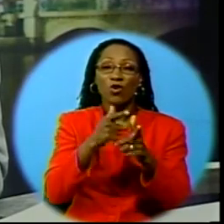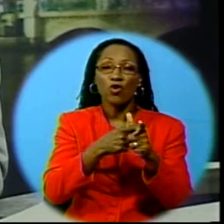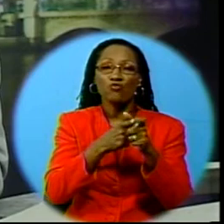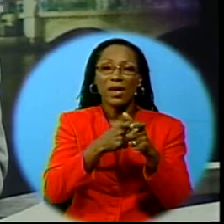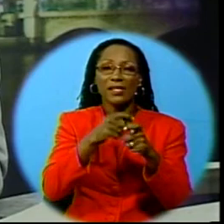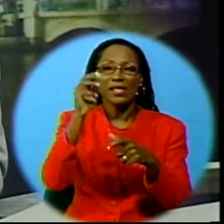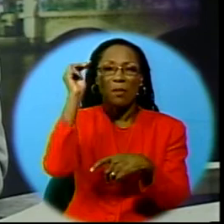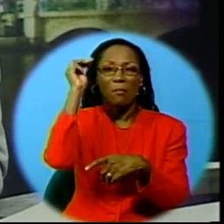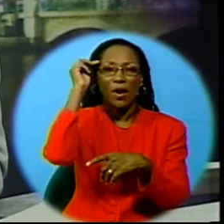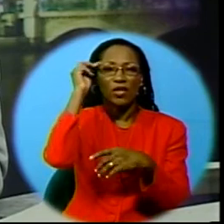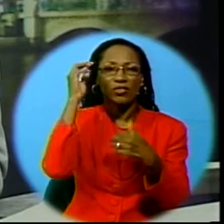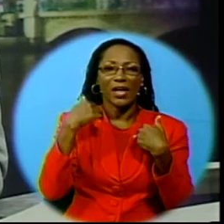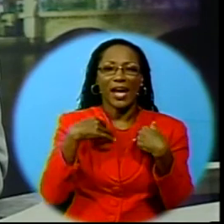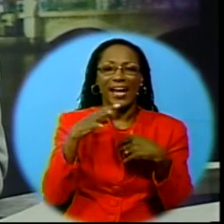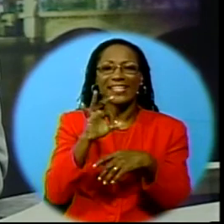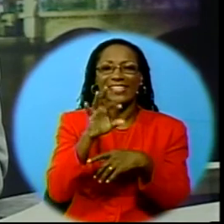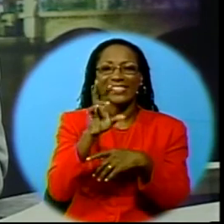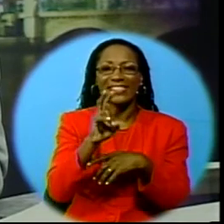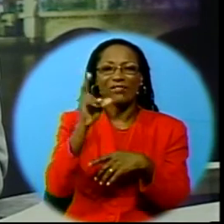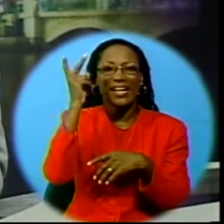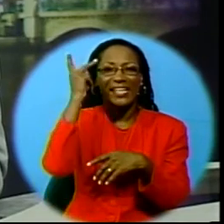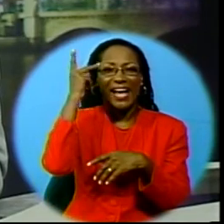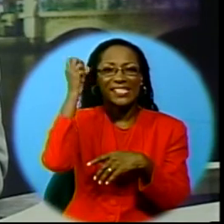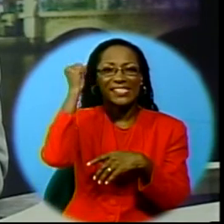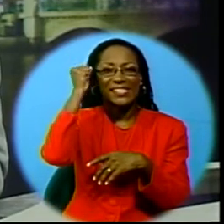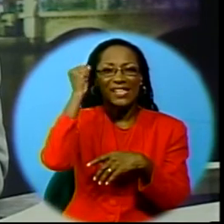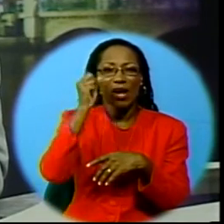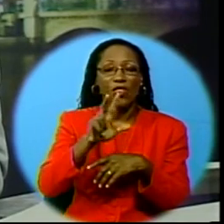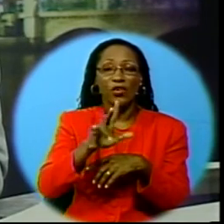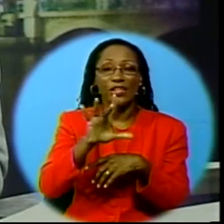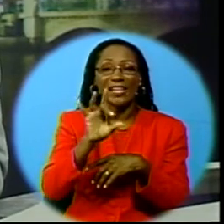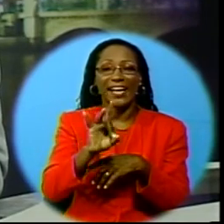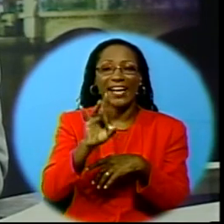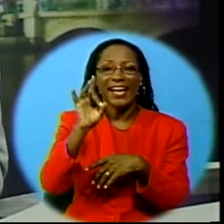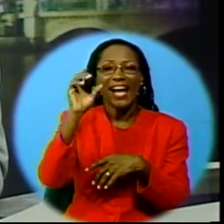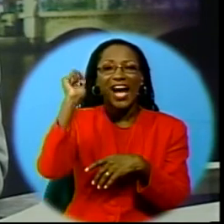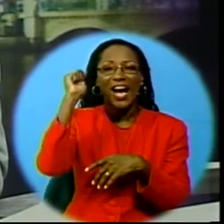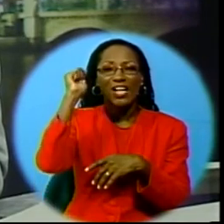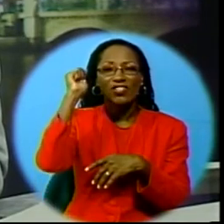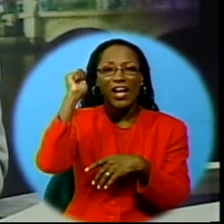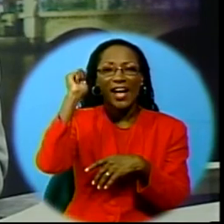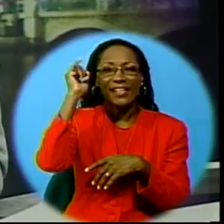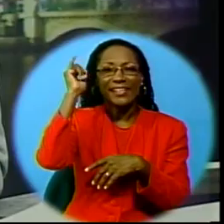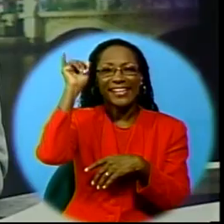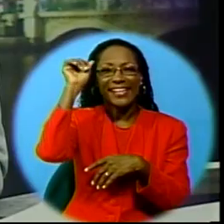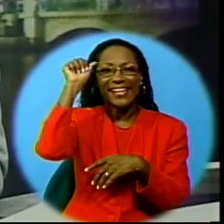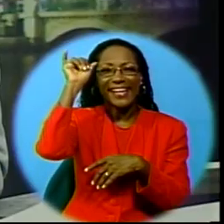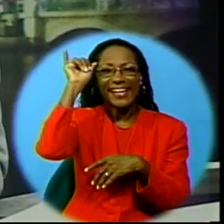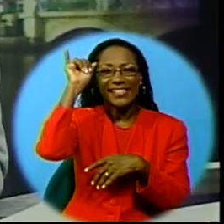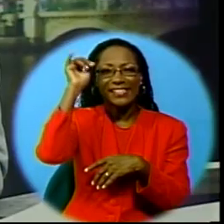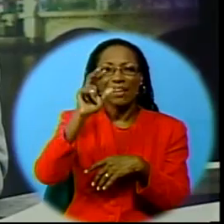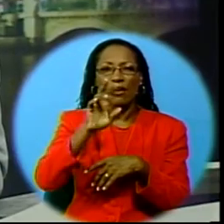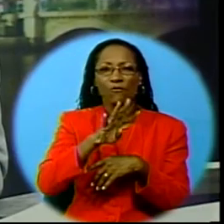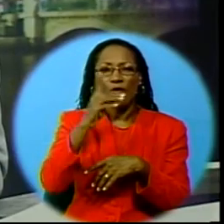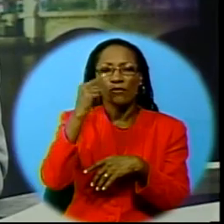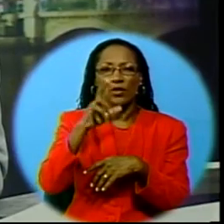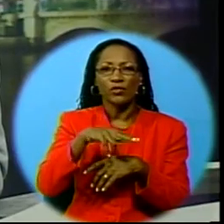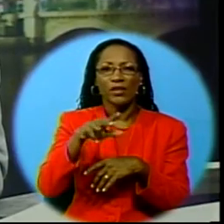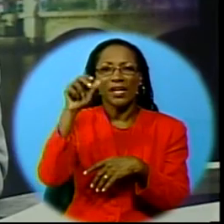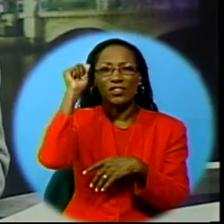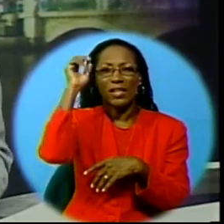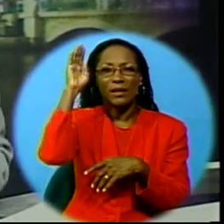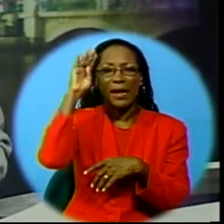way with 97, while Caston Stout chipped in with 38. Johnny Ince took 4 for 33, and Johnny Batson 3 for